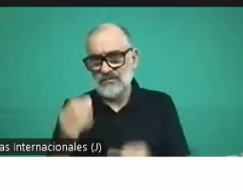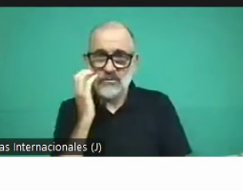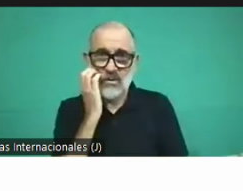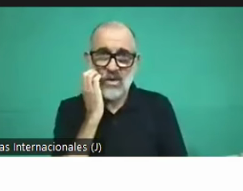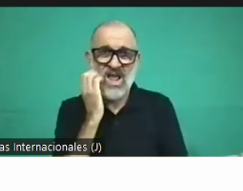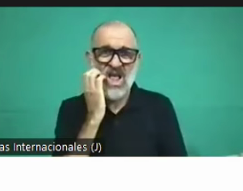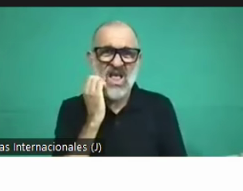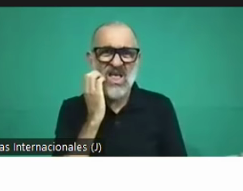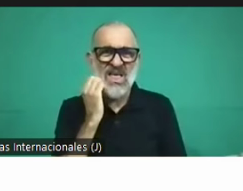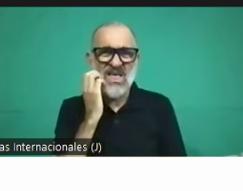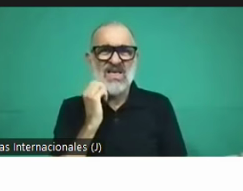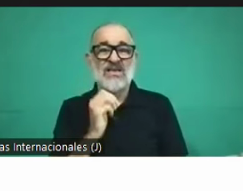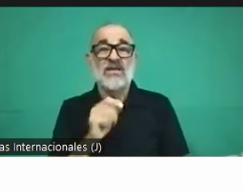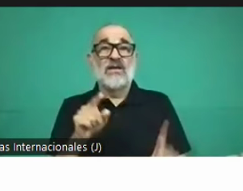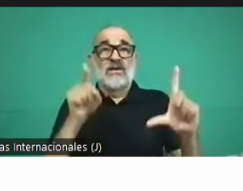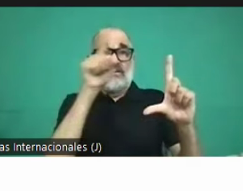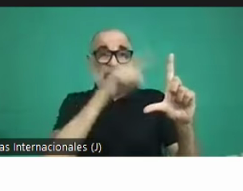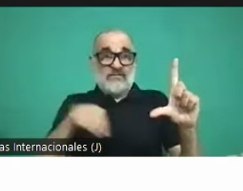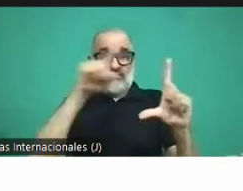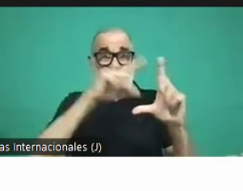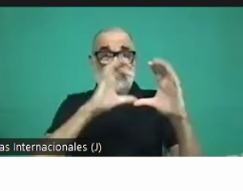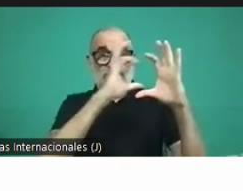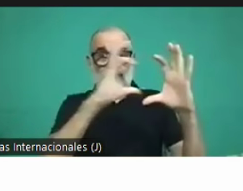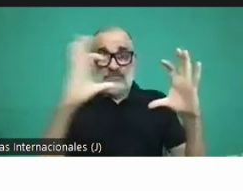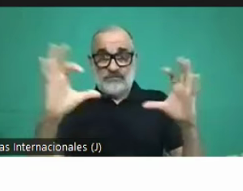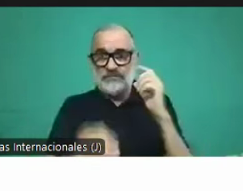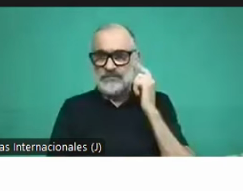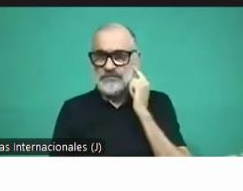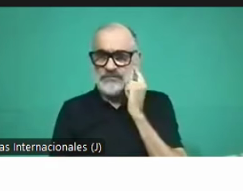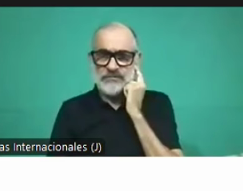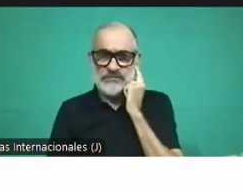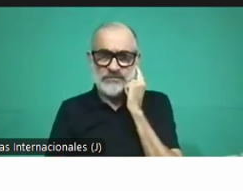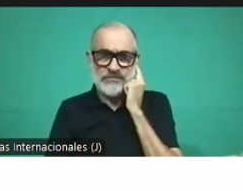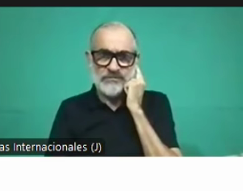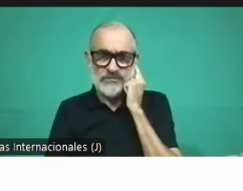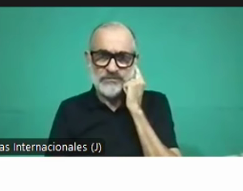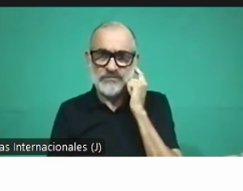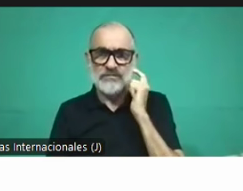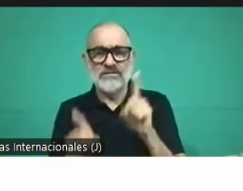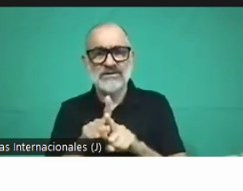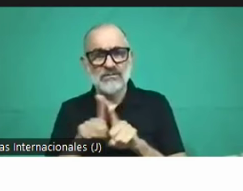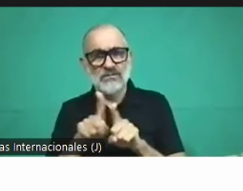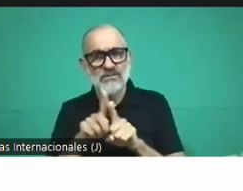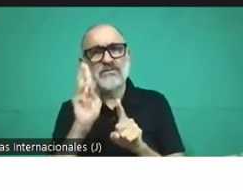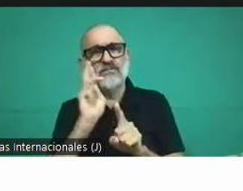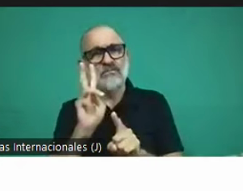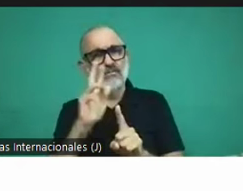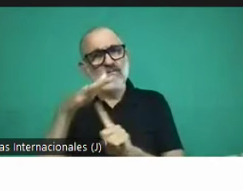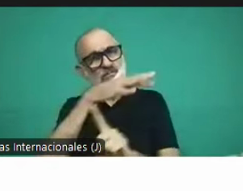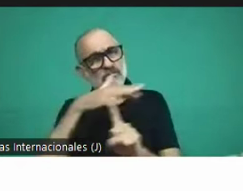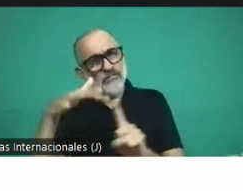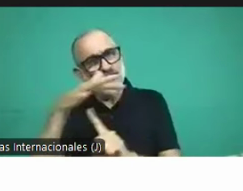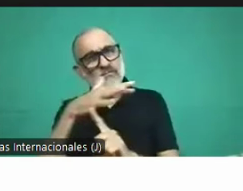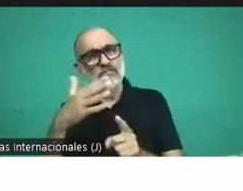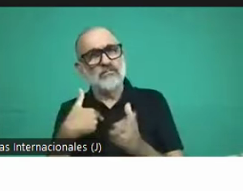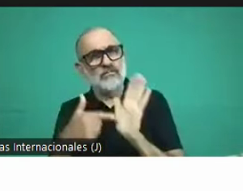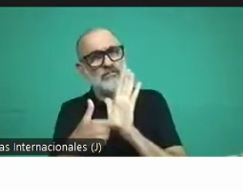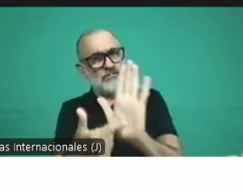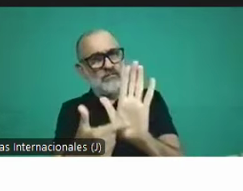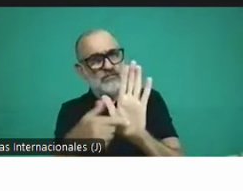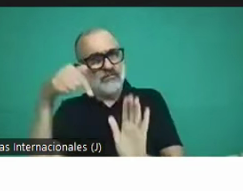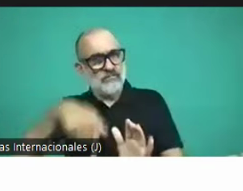22%. Bien. Entonces, Very good. Okay, bien para so contextualizar un just poco, to be able to create a mencionamos acá correct el Sistema Nacional context, Integrado de we Salud, present